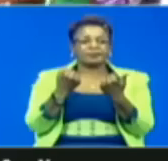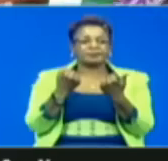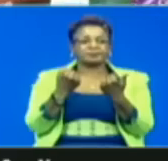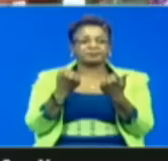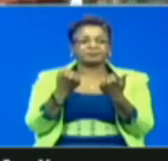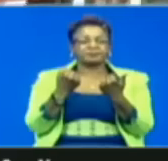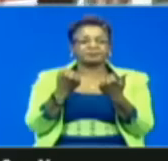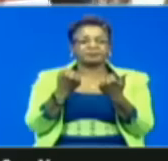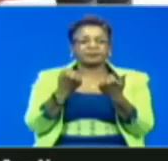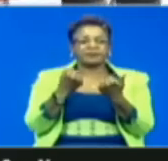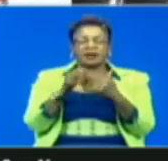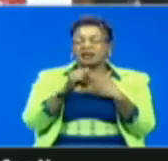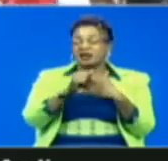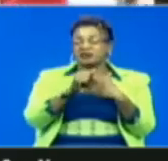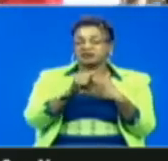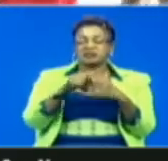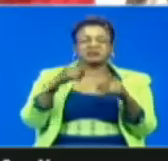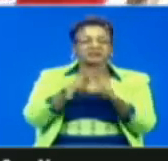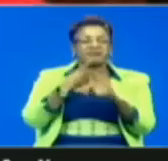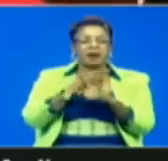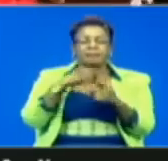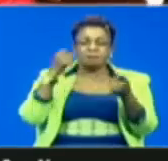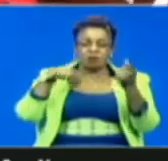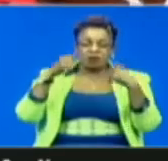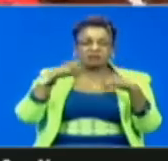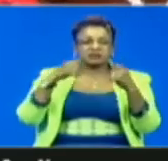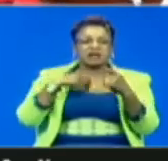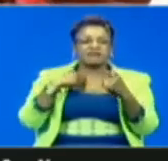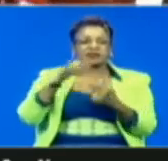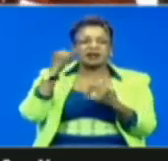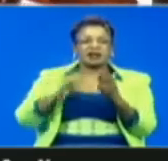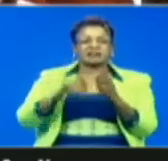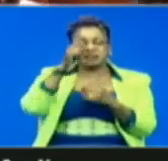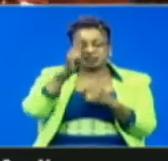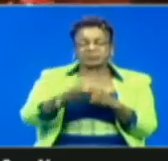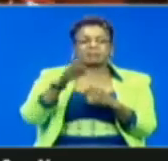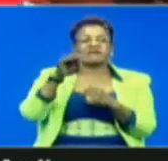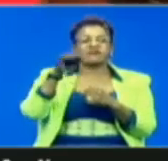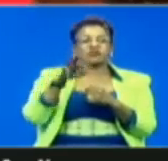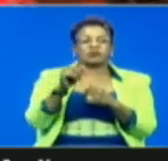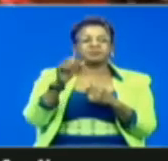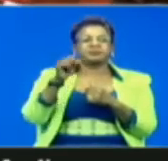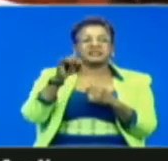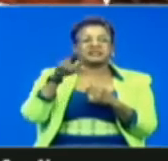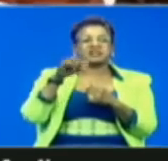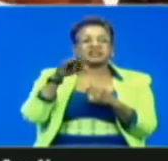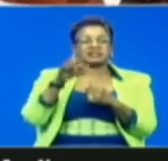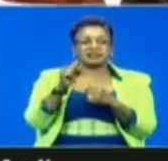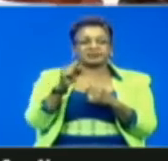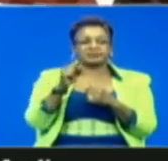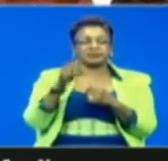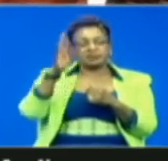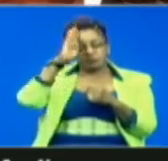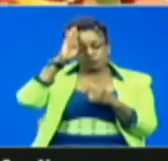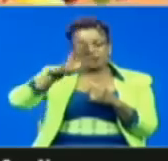He led hundreds of mourners in paying their last respects at his home in Mafungu area, Sirisia constituency in